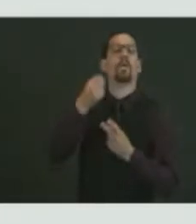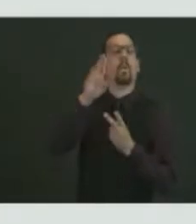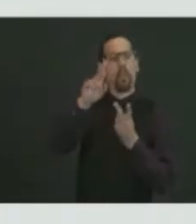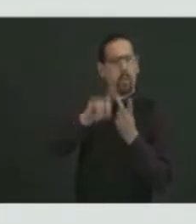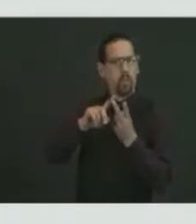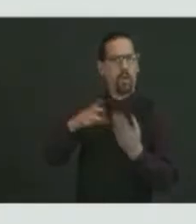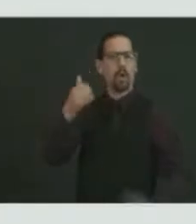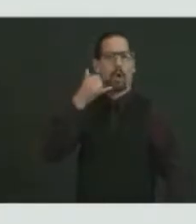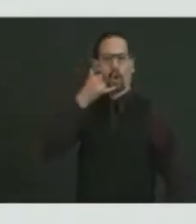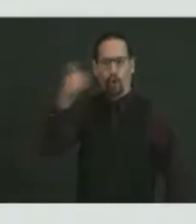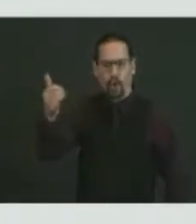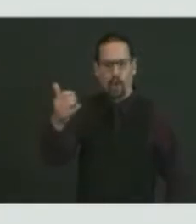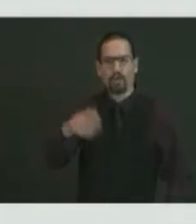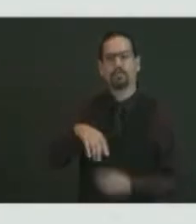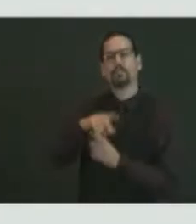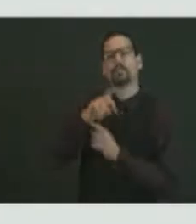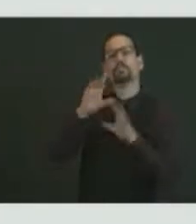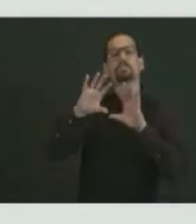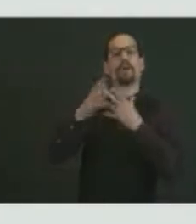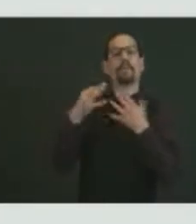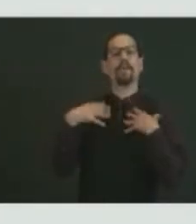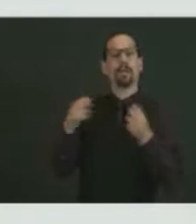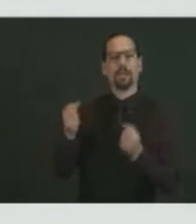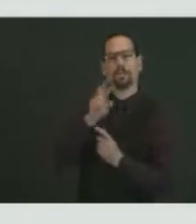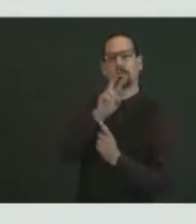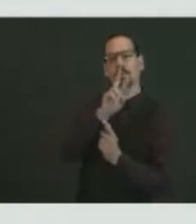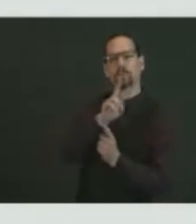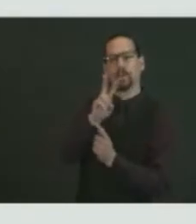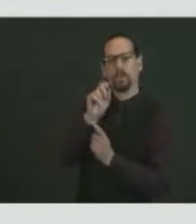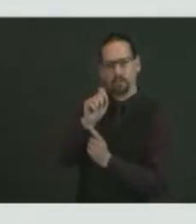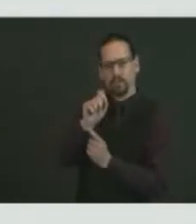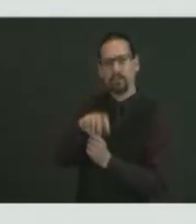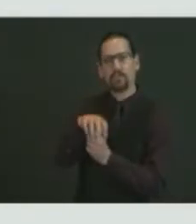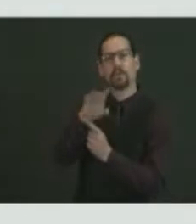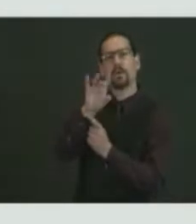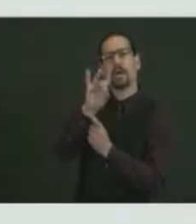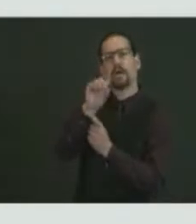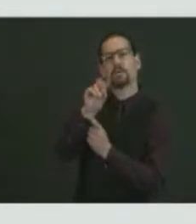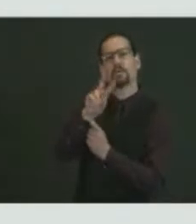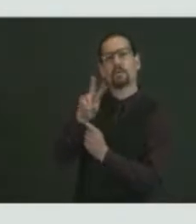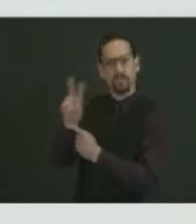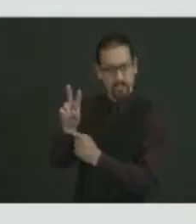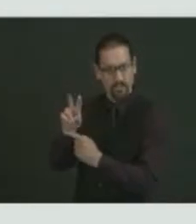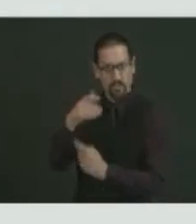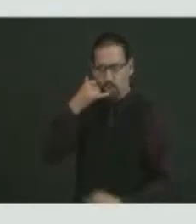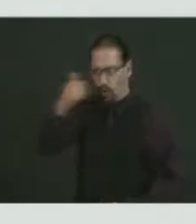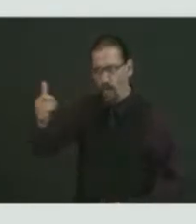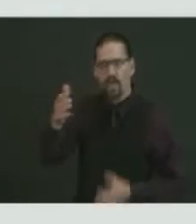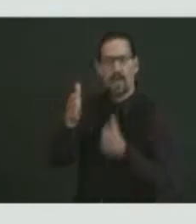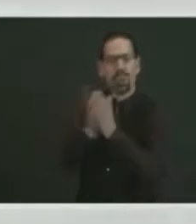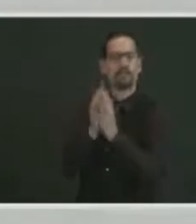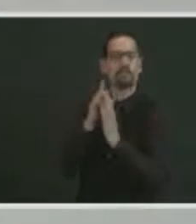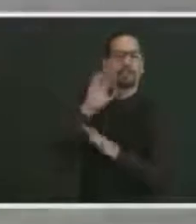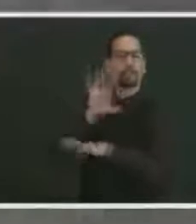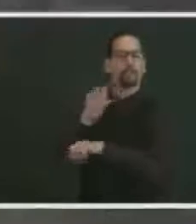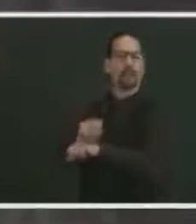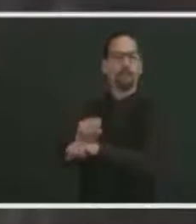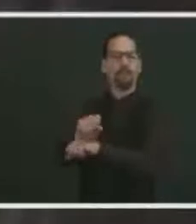222-8022 and schedule yourself a test at one of the National Guard sites.